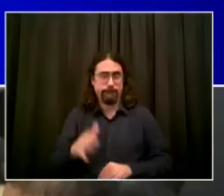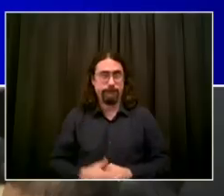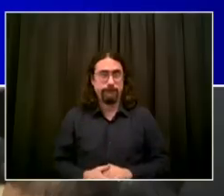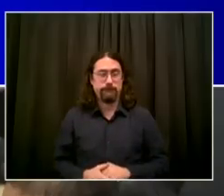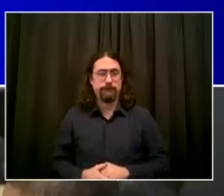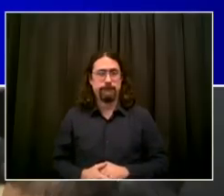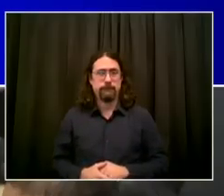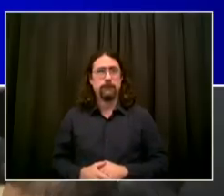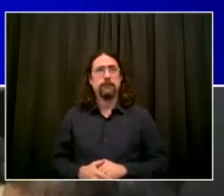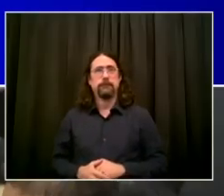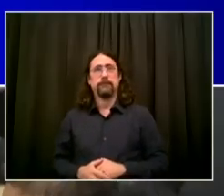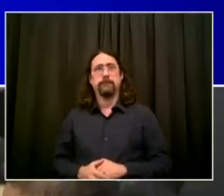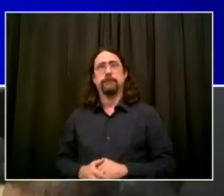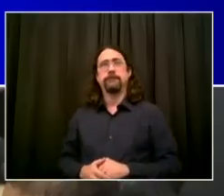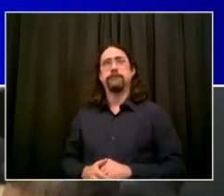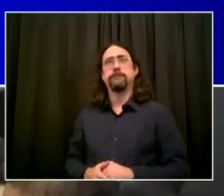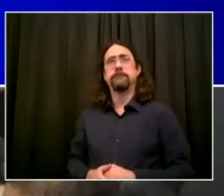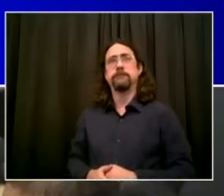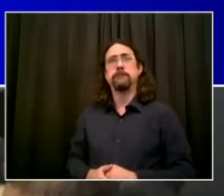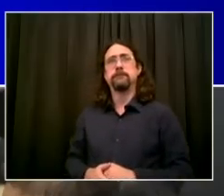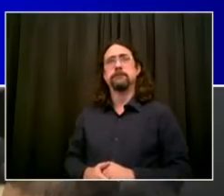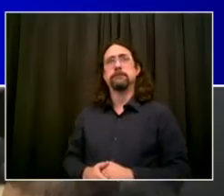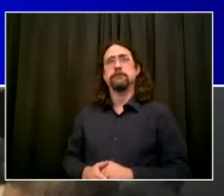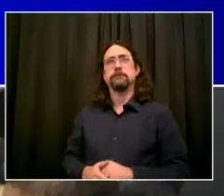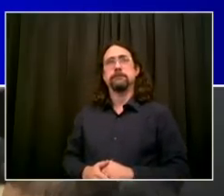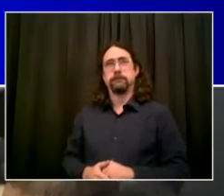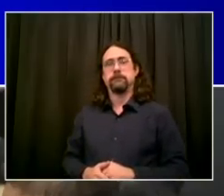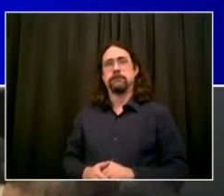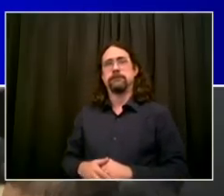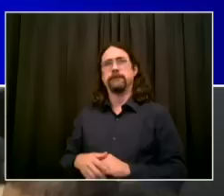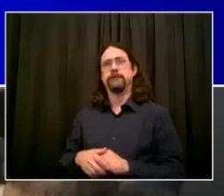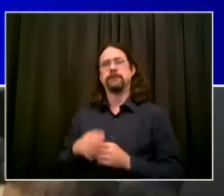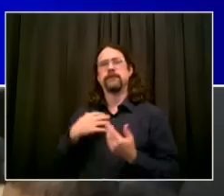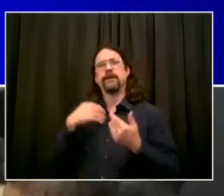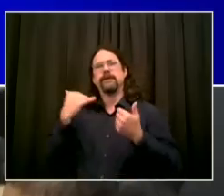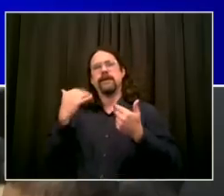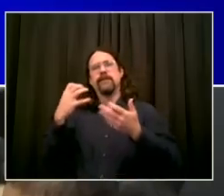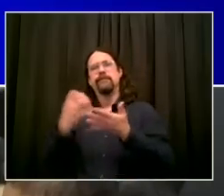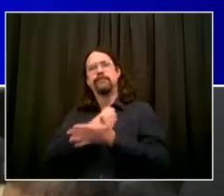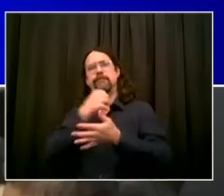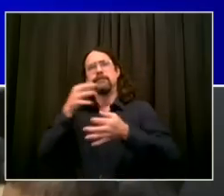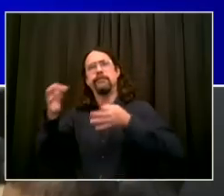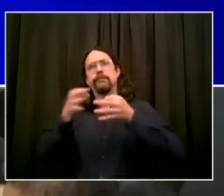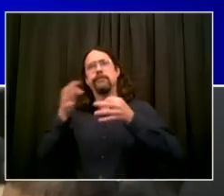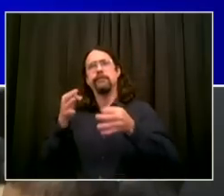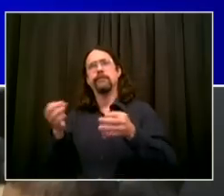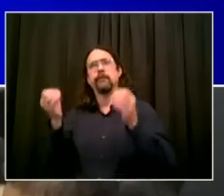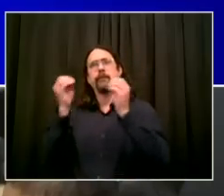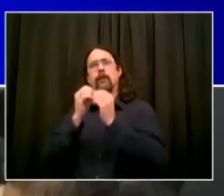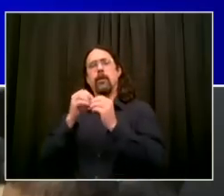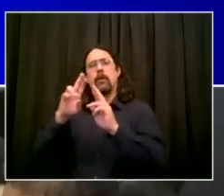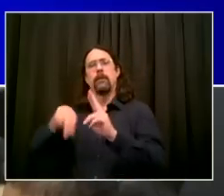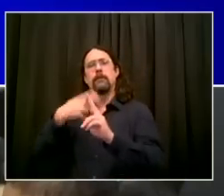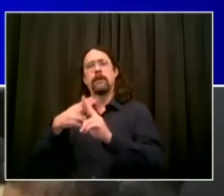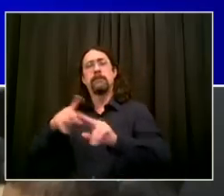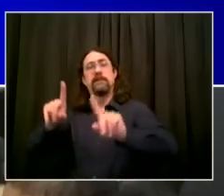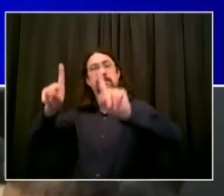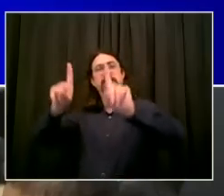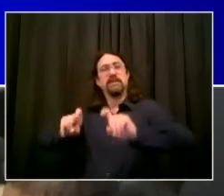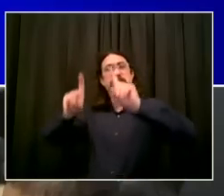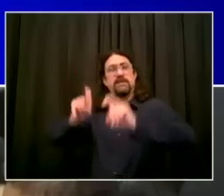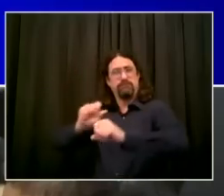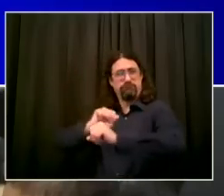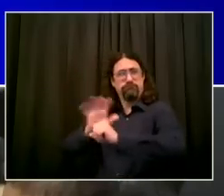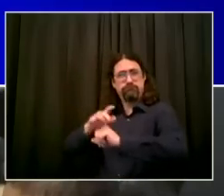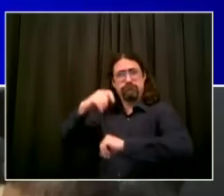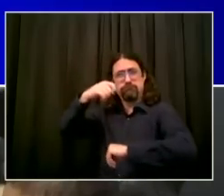we've been preparing for the medical monitoring that will be happening in every single New York City public school. That will be